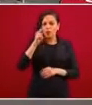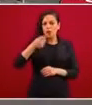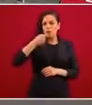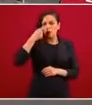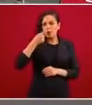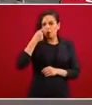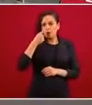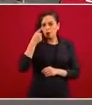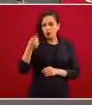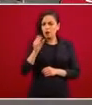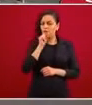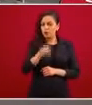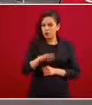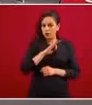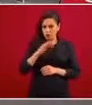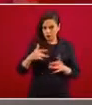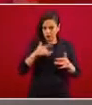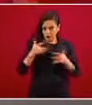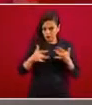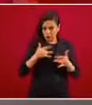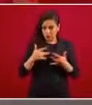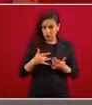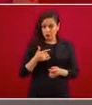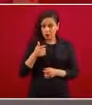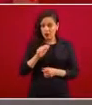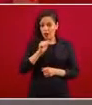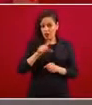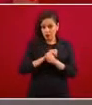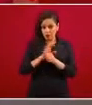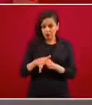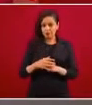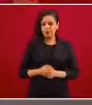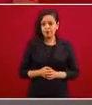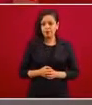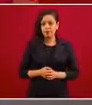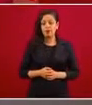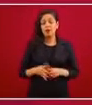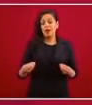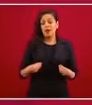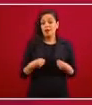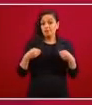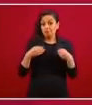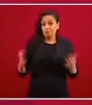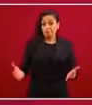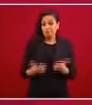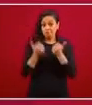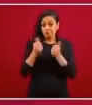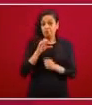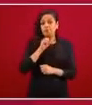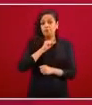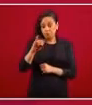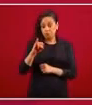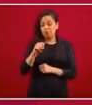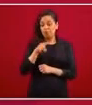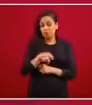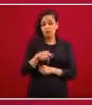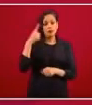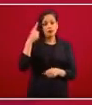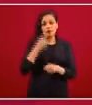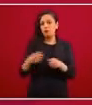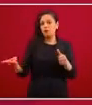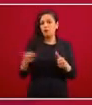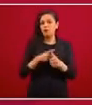about the protocols and guidelines for child care. I like your question about the saved